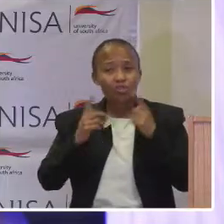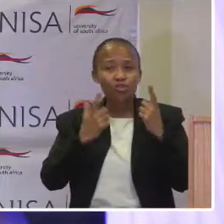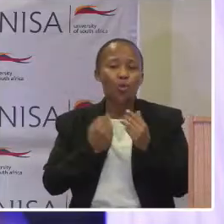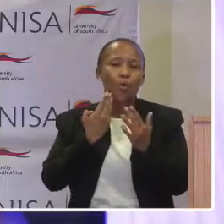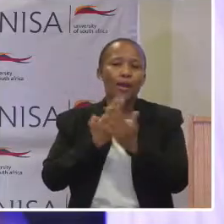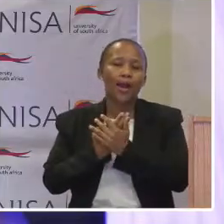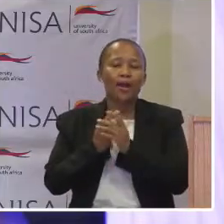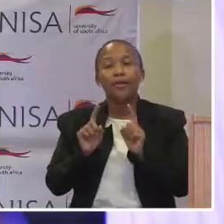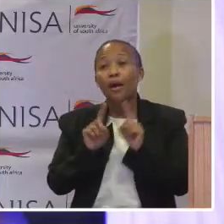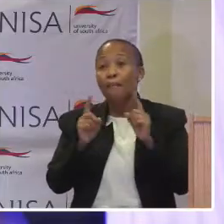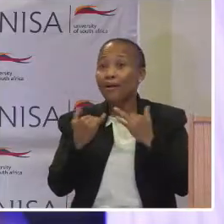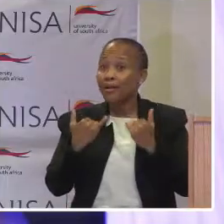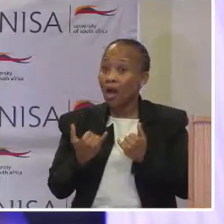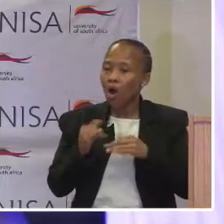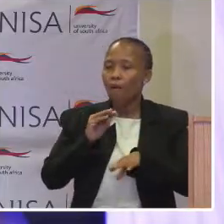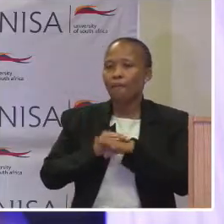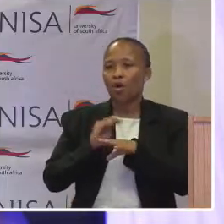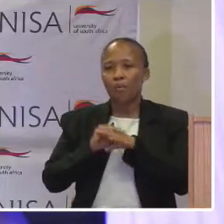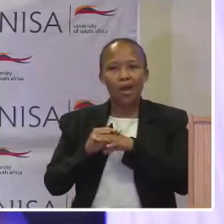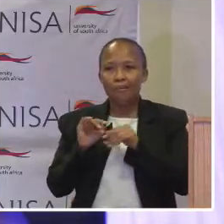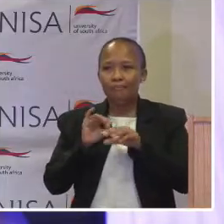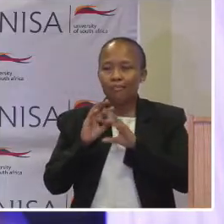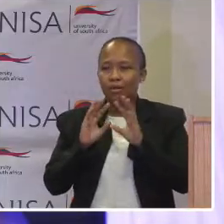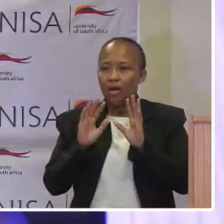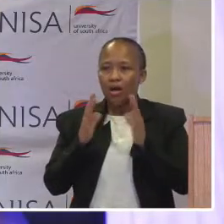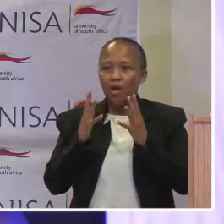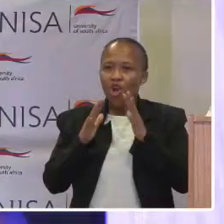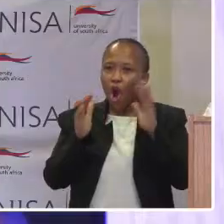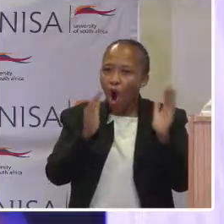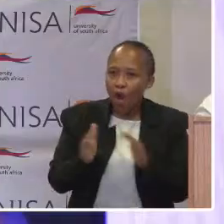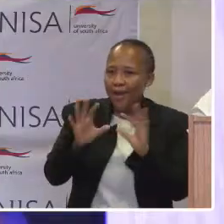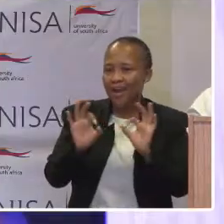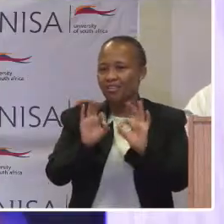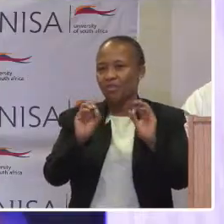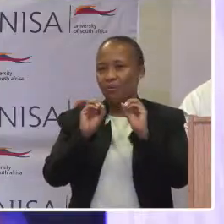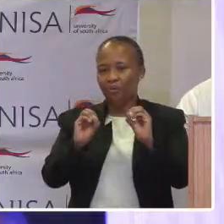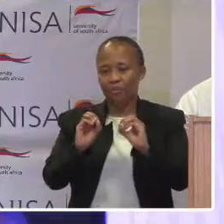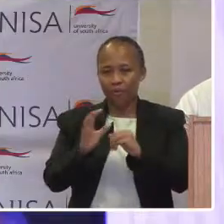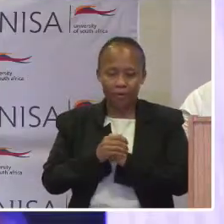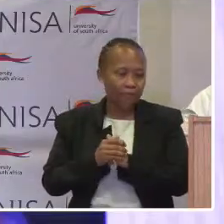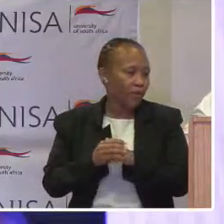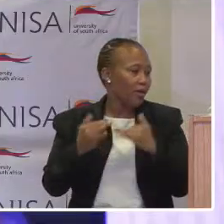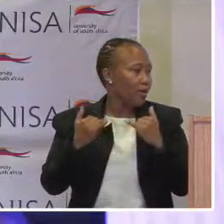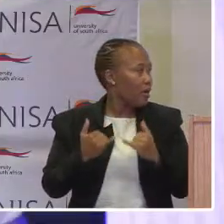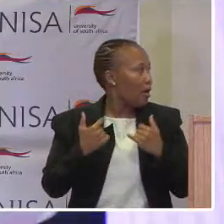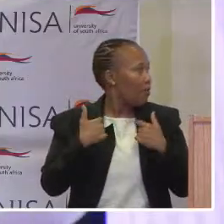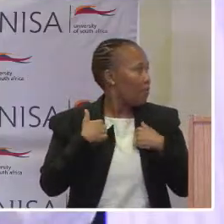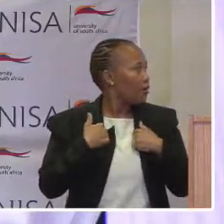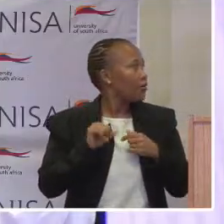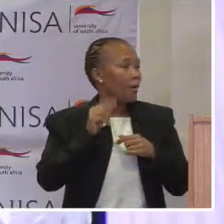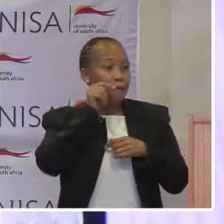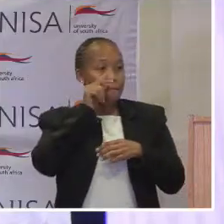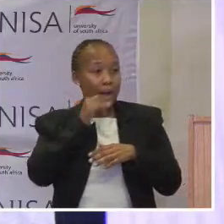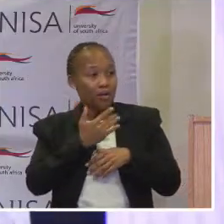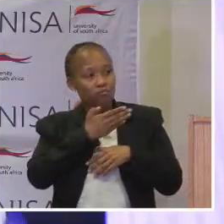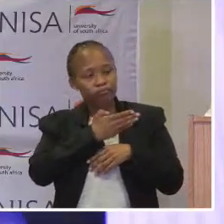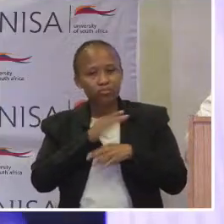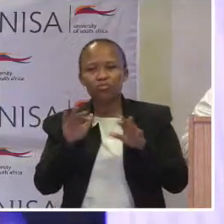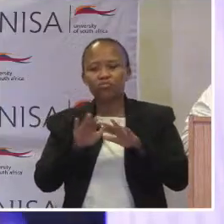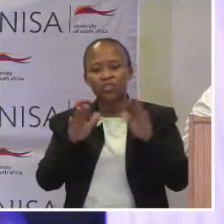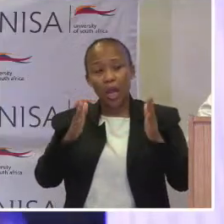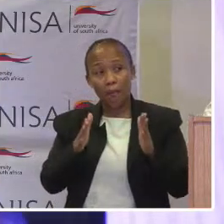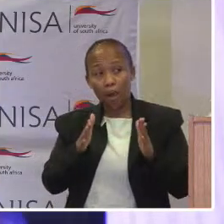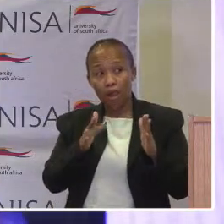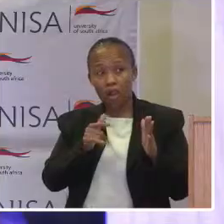not putting everything together. I met a delightful gentleman this morning sitting at my table who